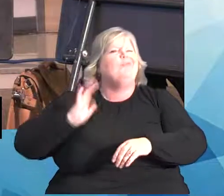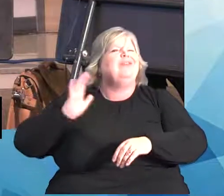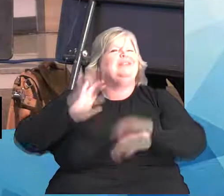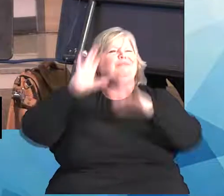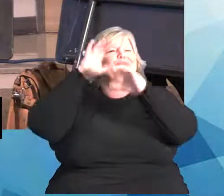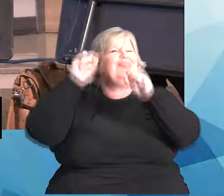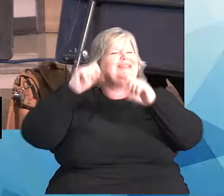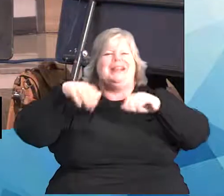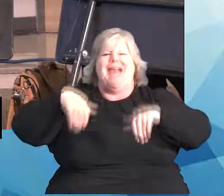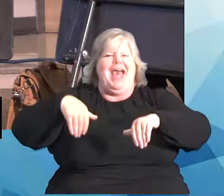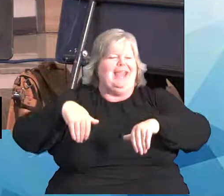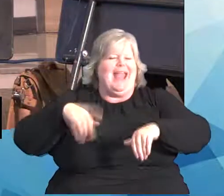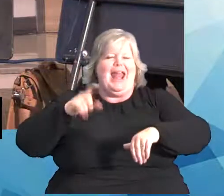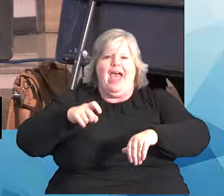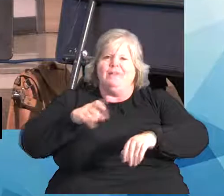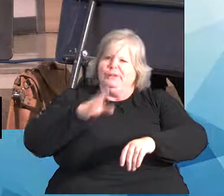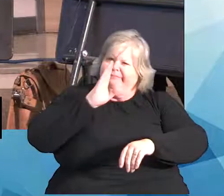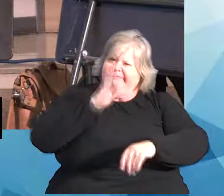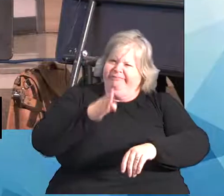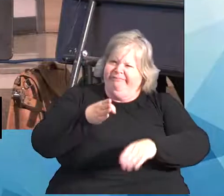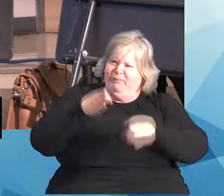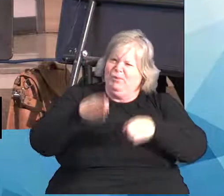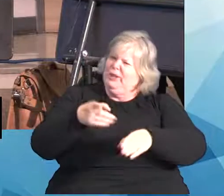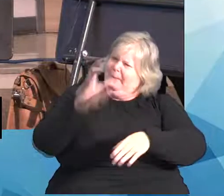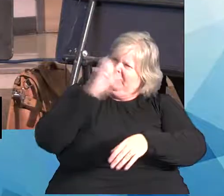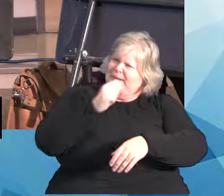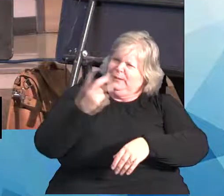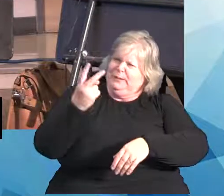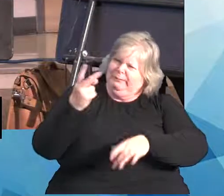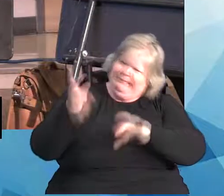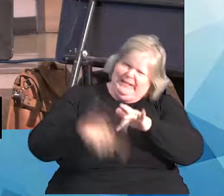that in the nearly 6 years I've been on the board.